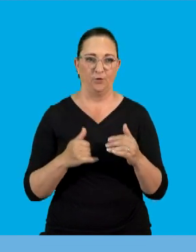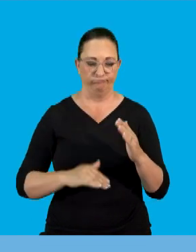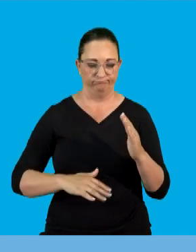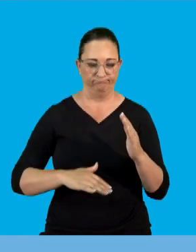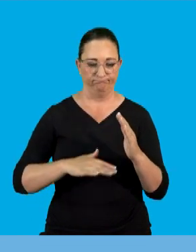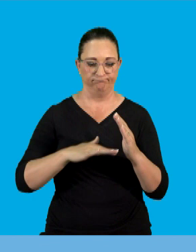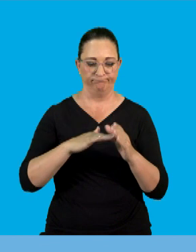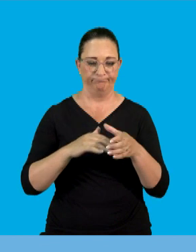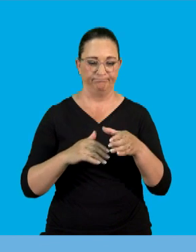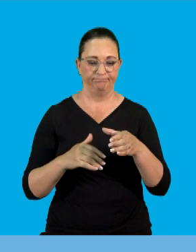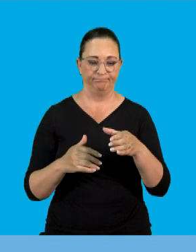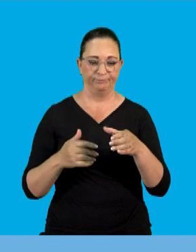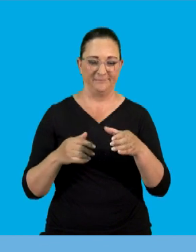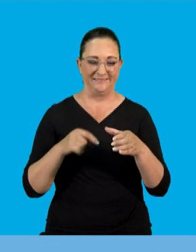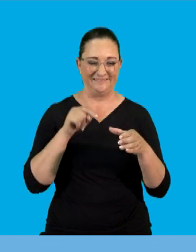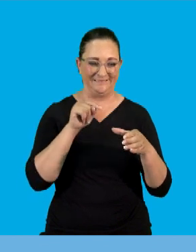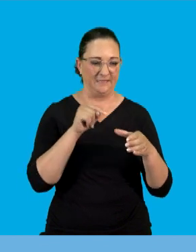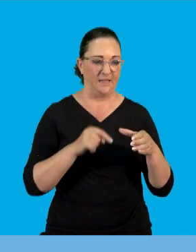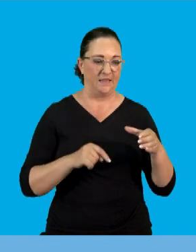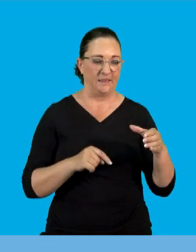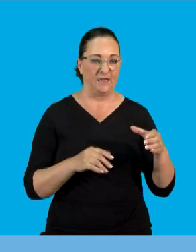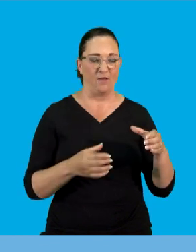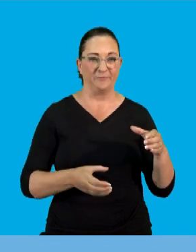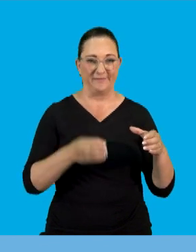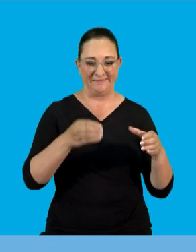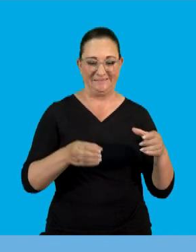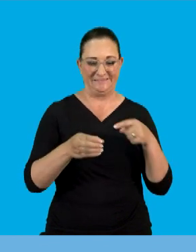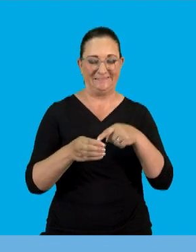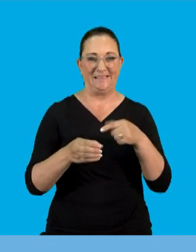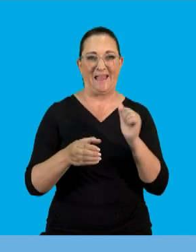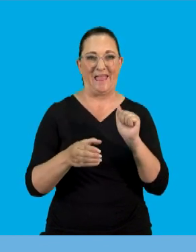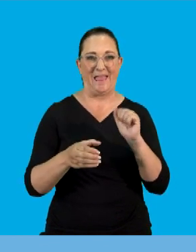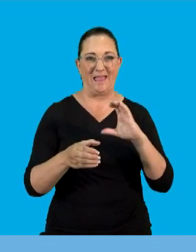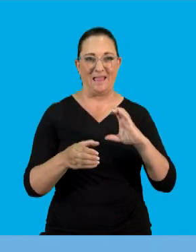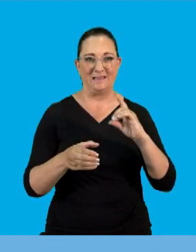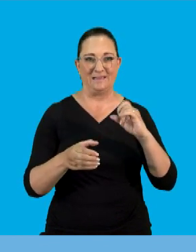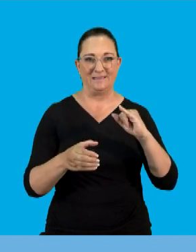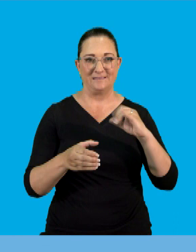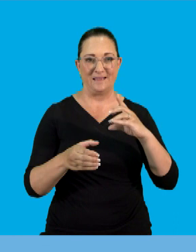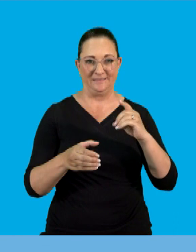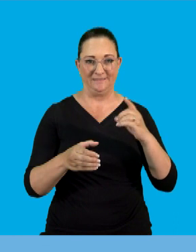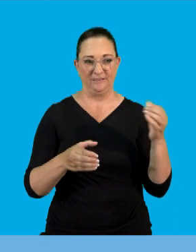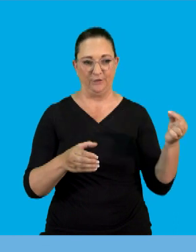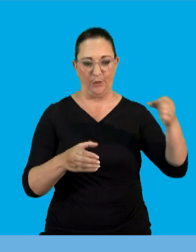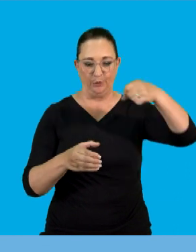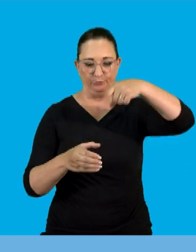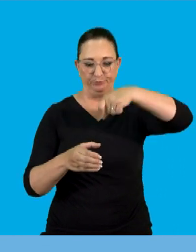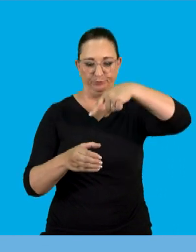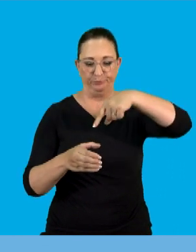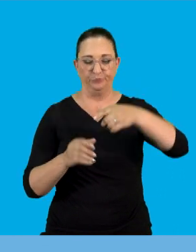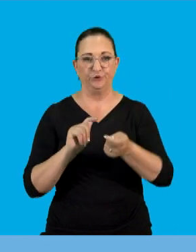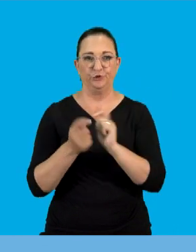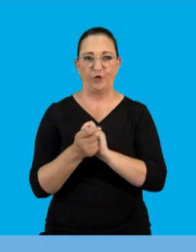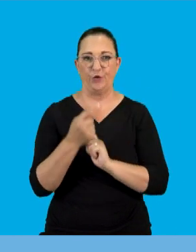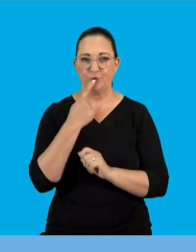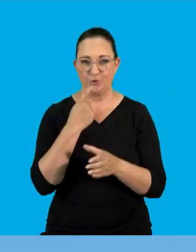few drops of it are poured into an acid, then there's going to be a color change to red, right? And then if the substance